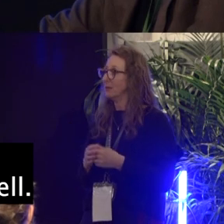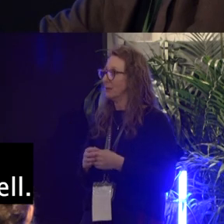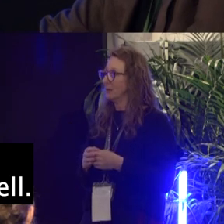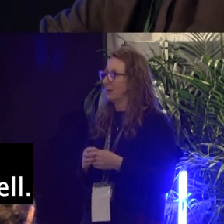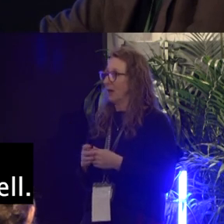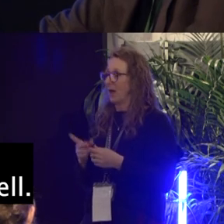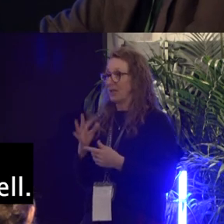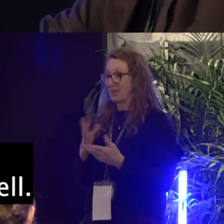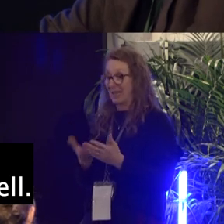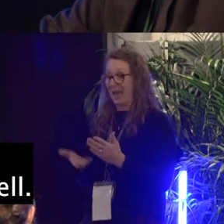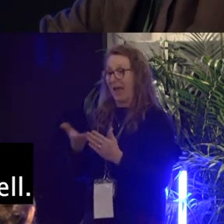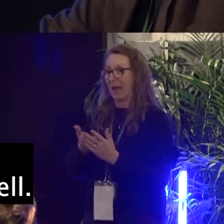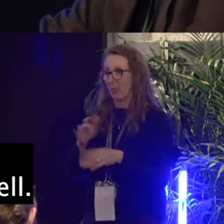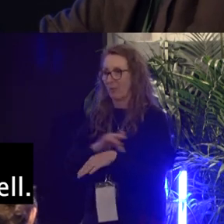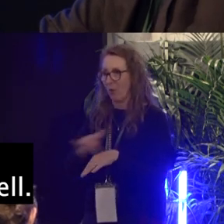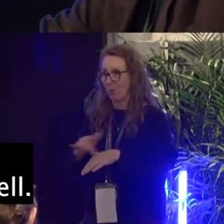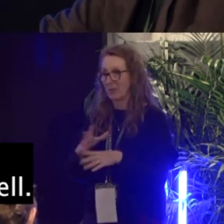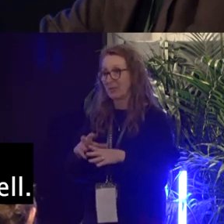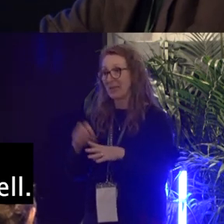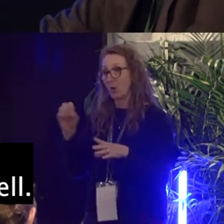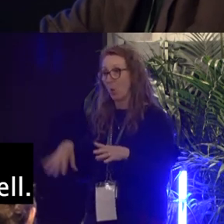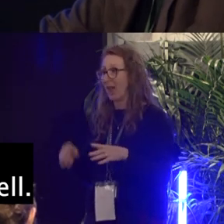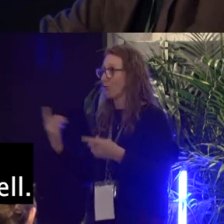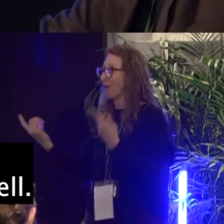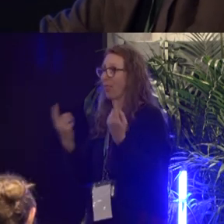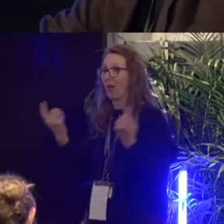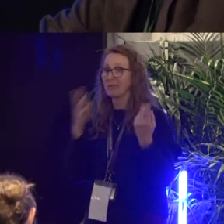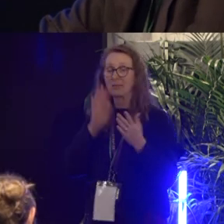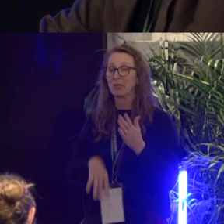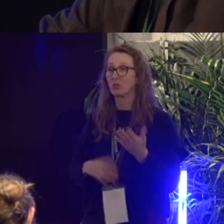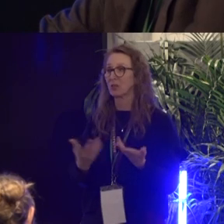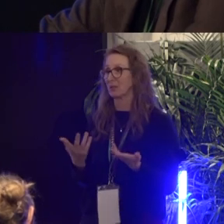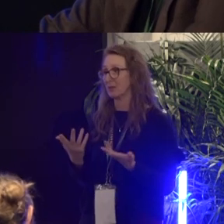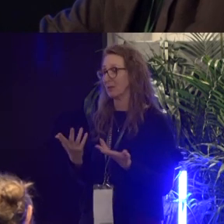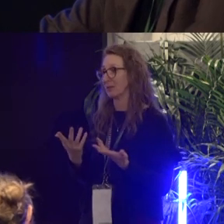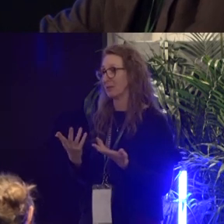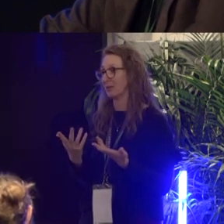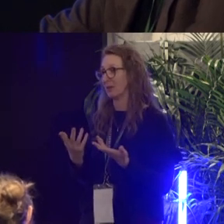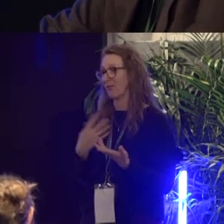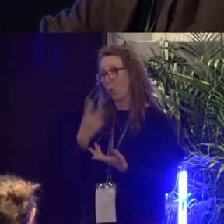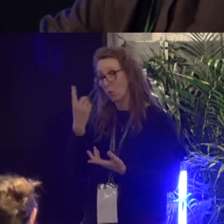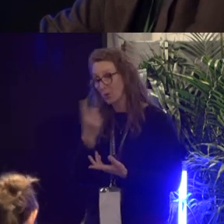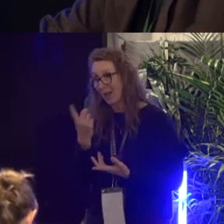to or takes away from other people's experiences as well. Because if it's just for yourself,